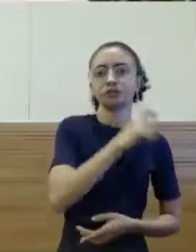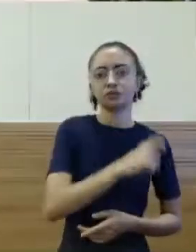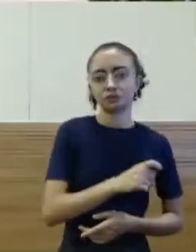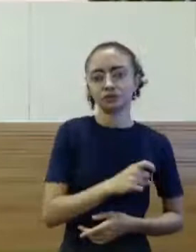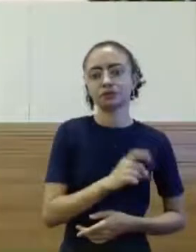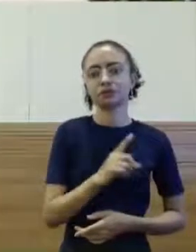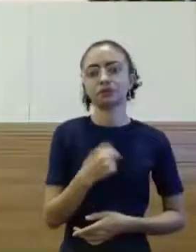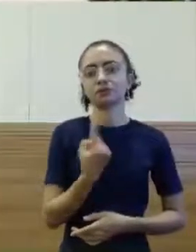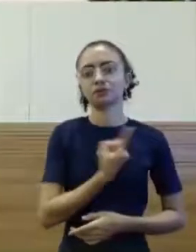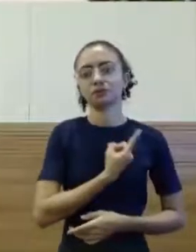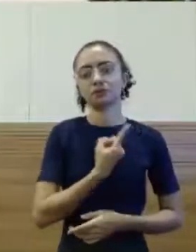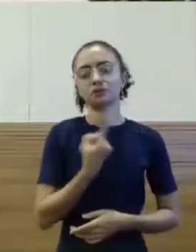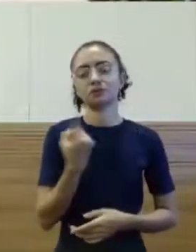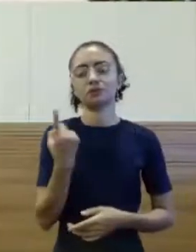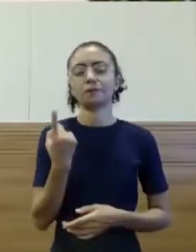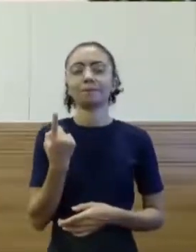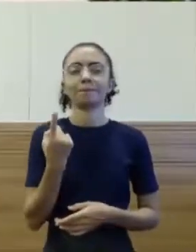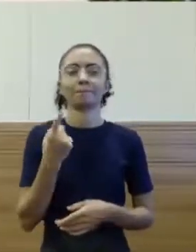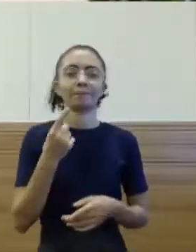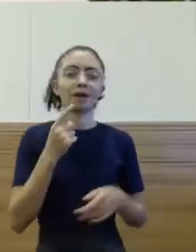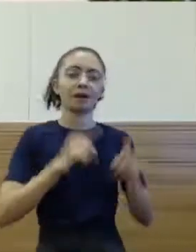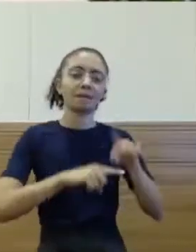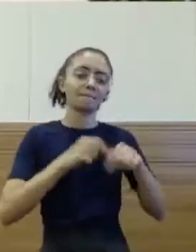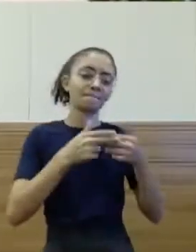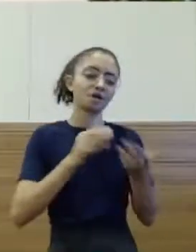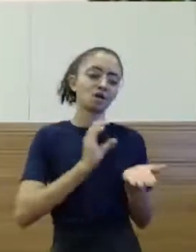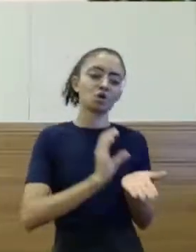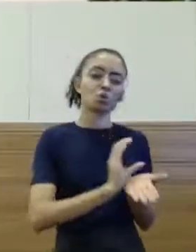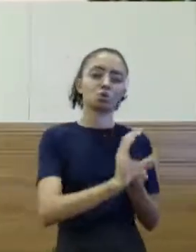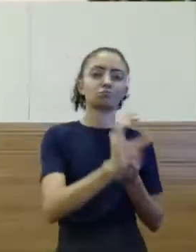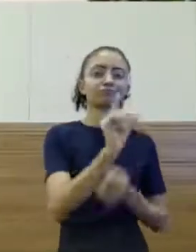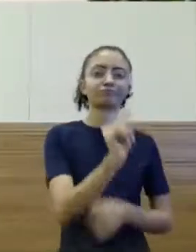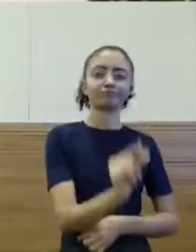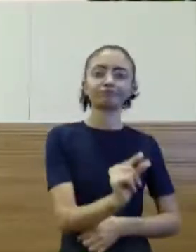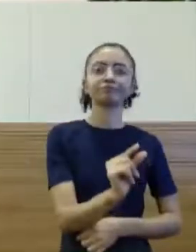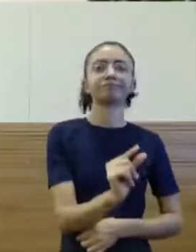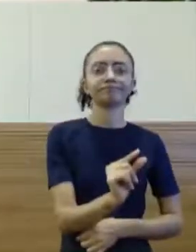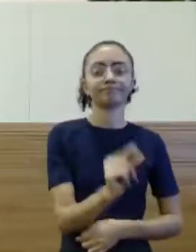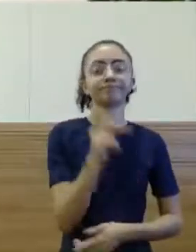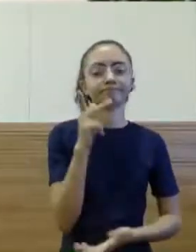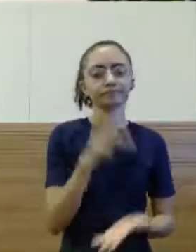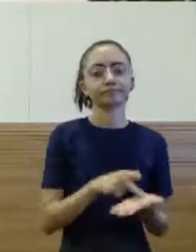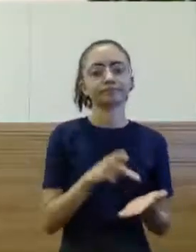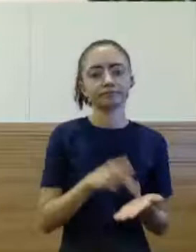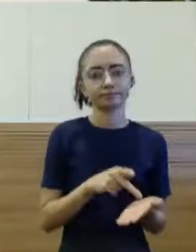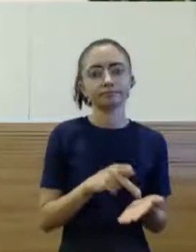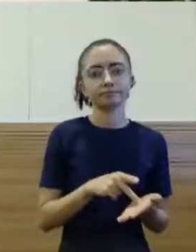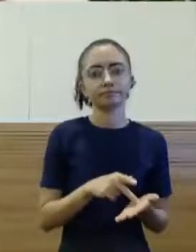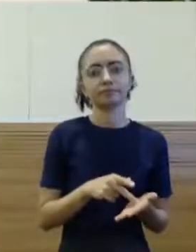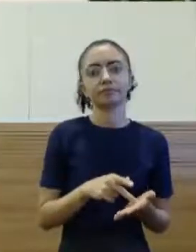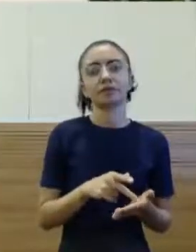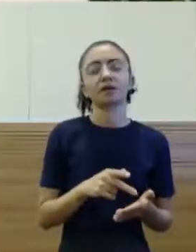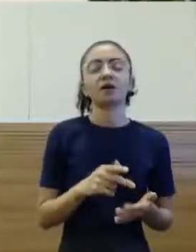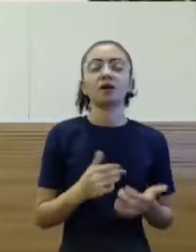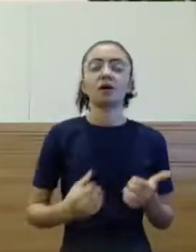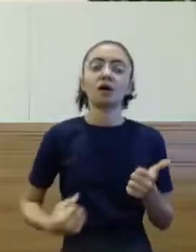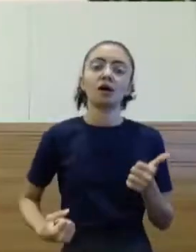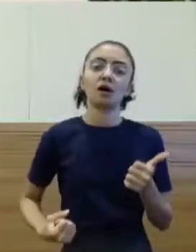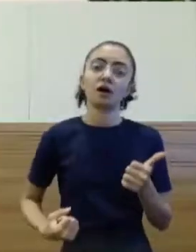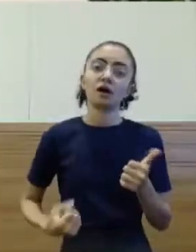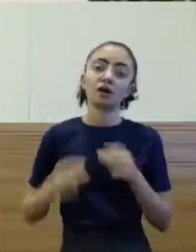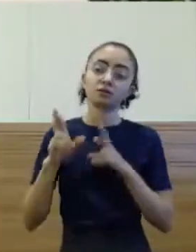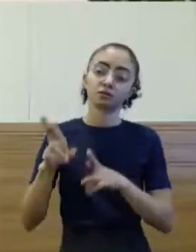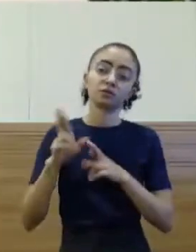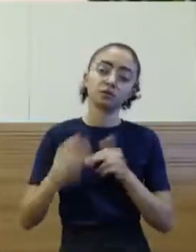And in our case, we have to do that with very few resources. And the truth is, we count on the support of international